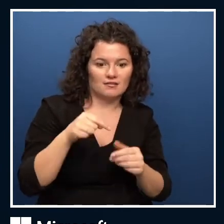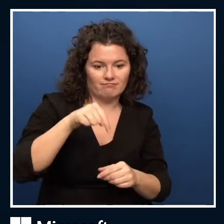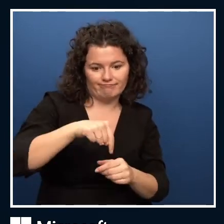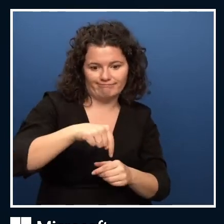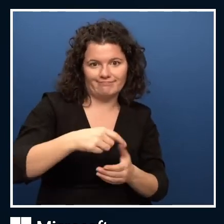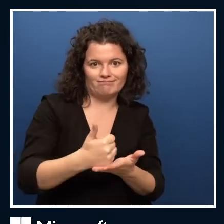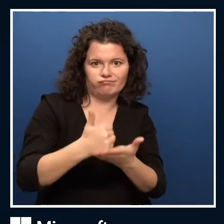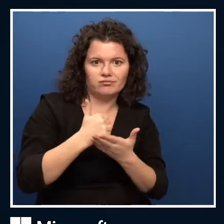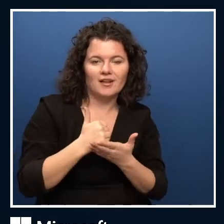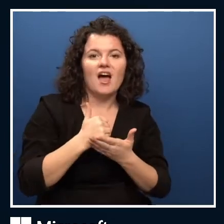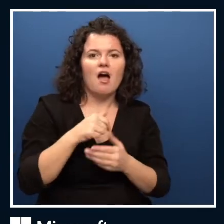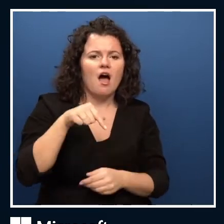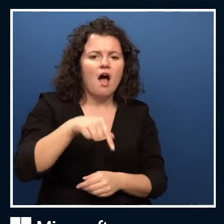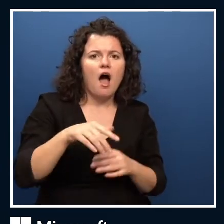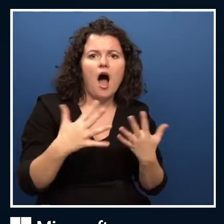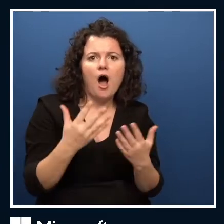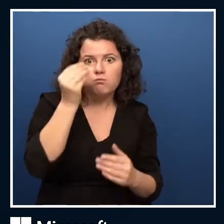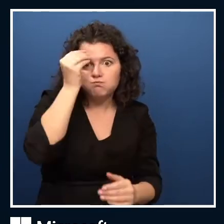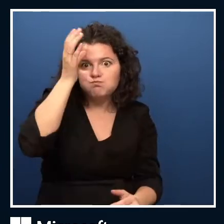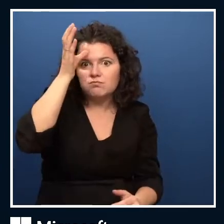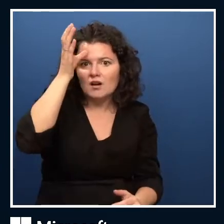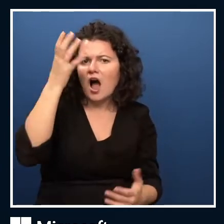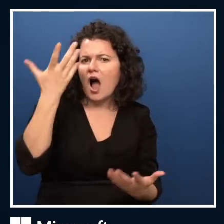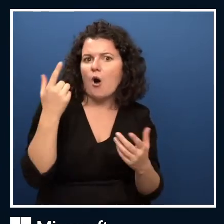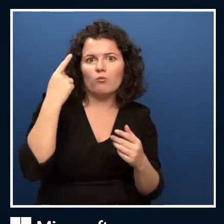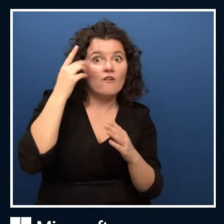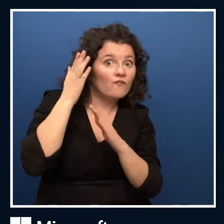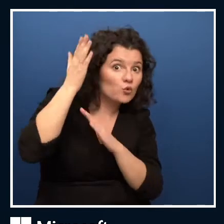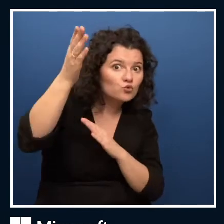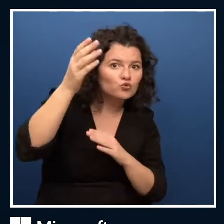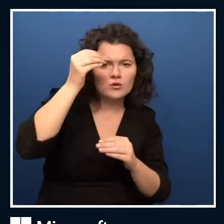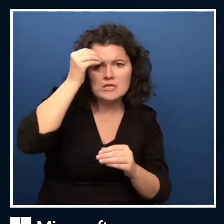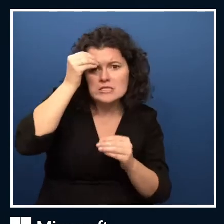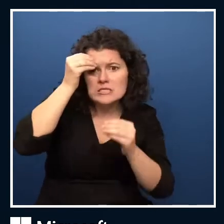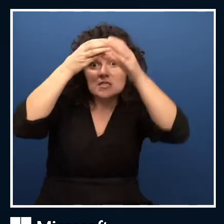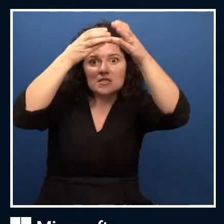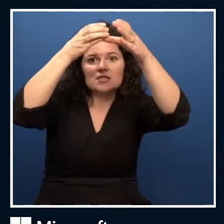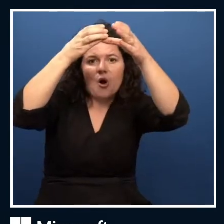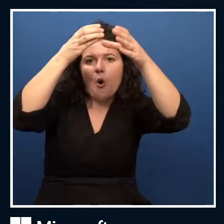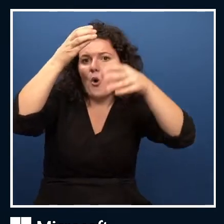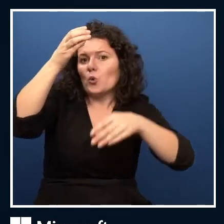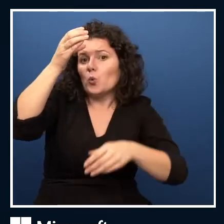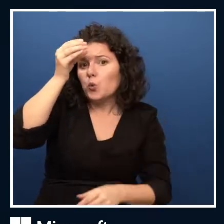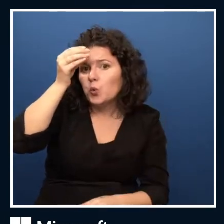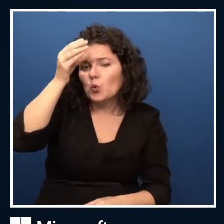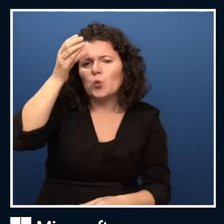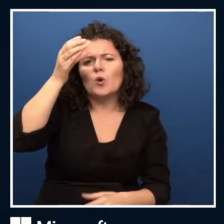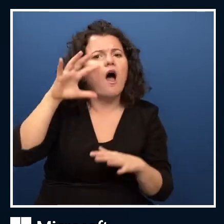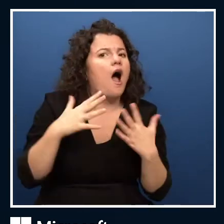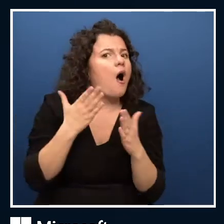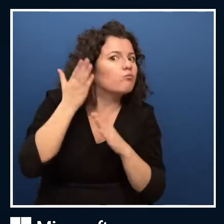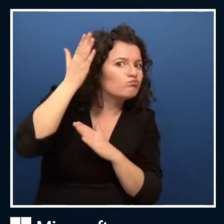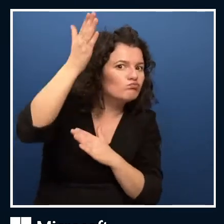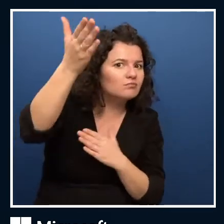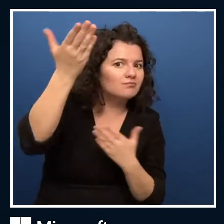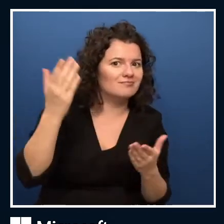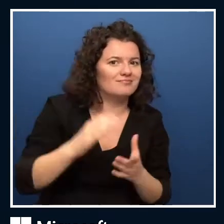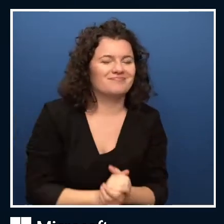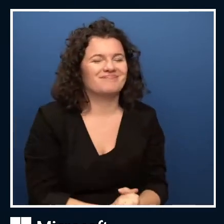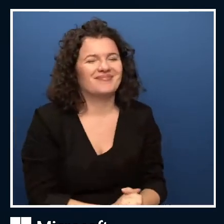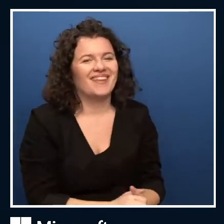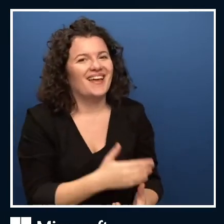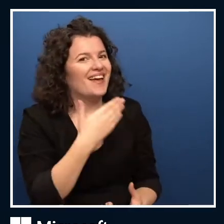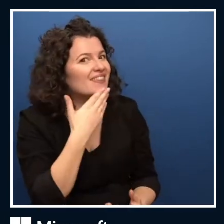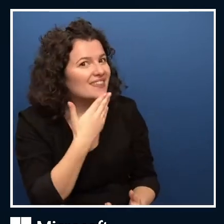life? Okay, I'll share some my ideas on AI perspectives. Just a